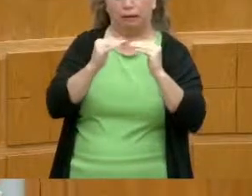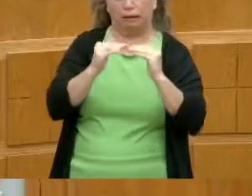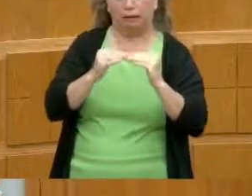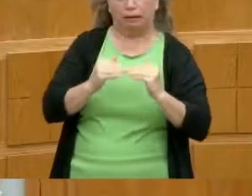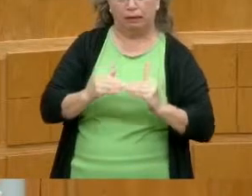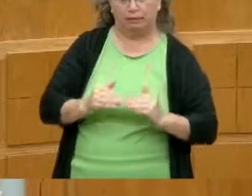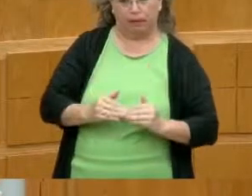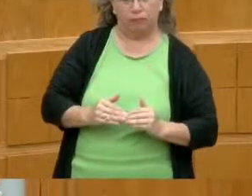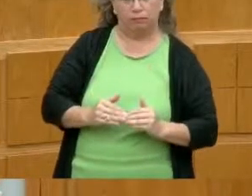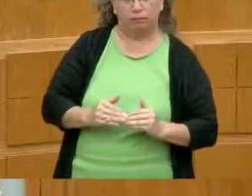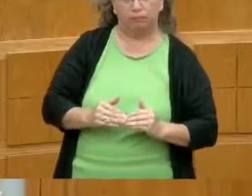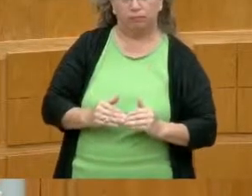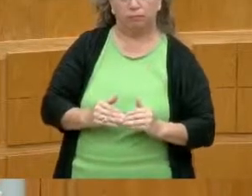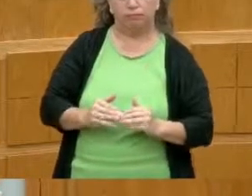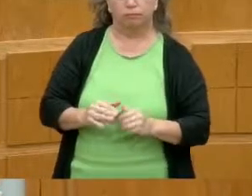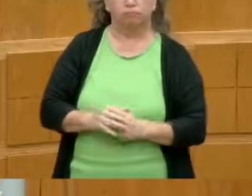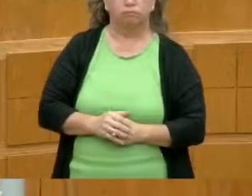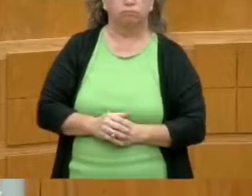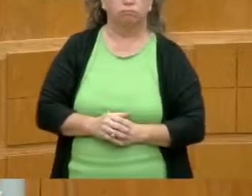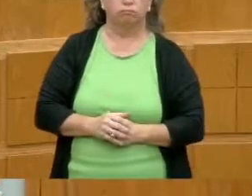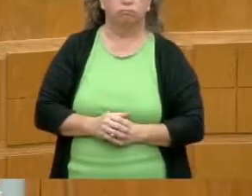kind of divide it by those age groups.